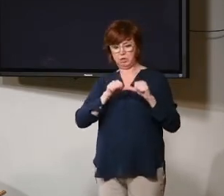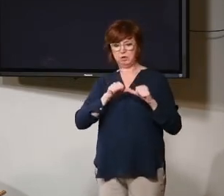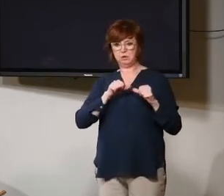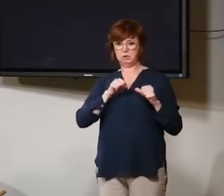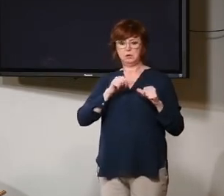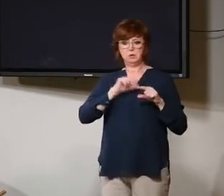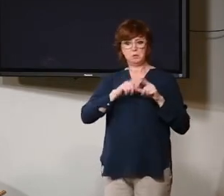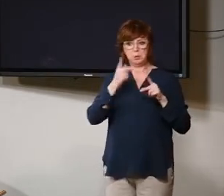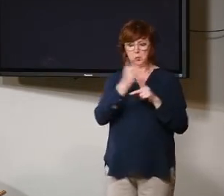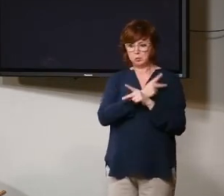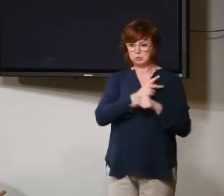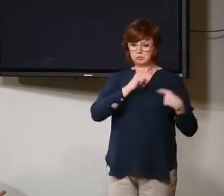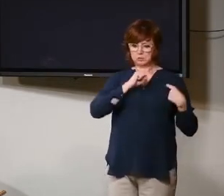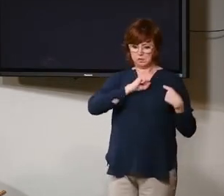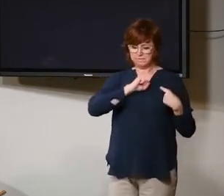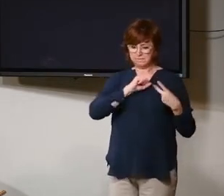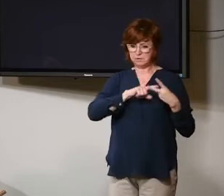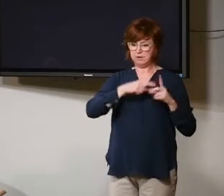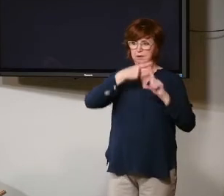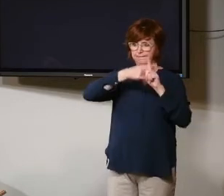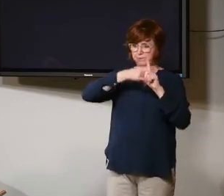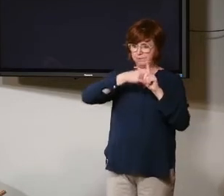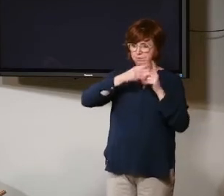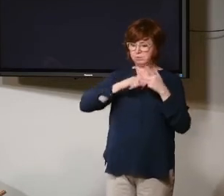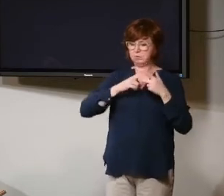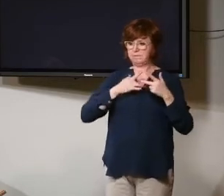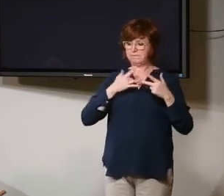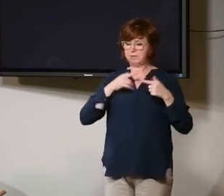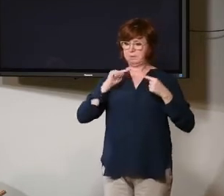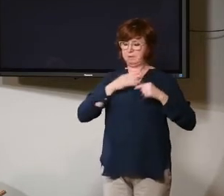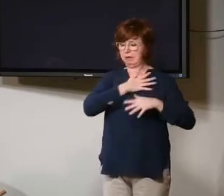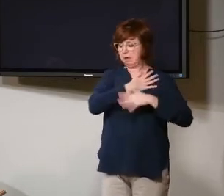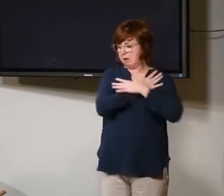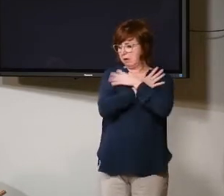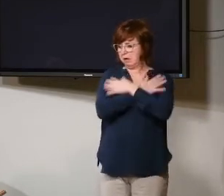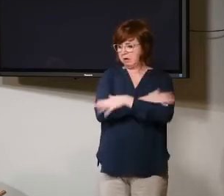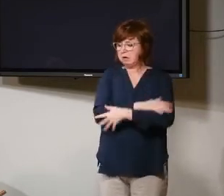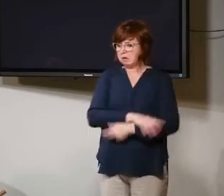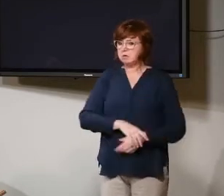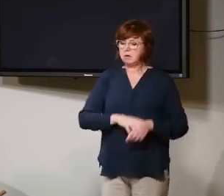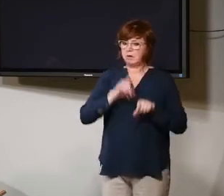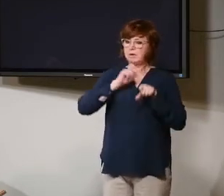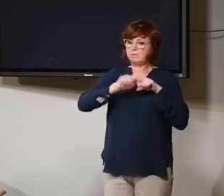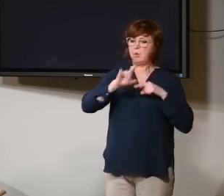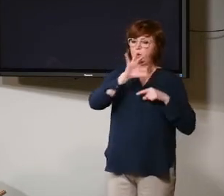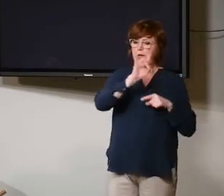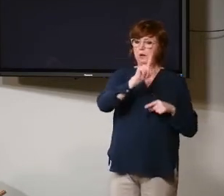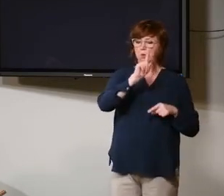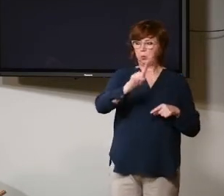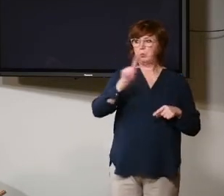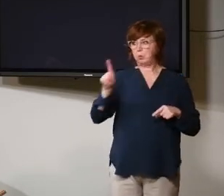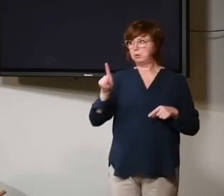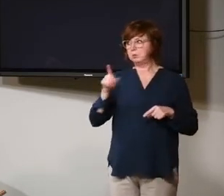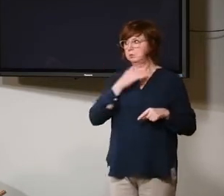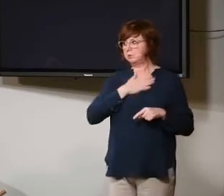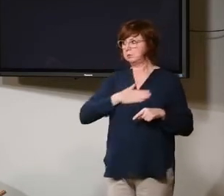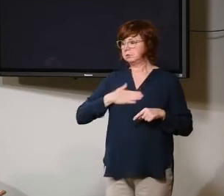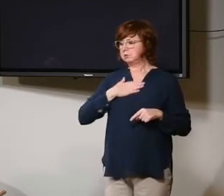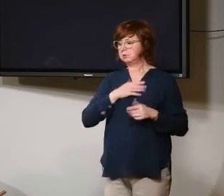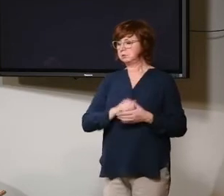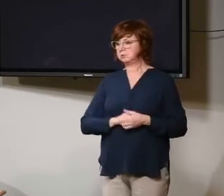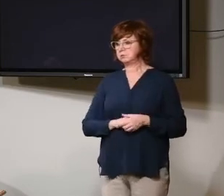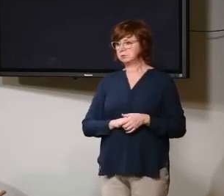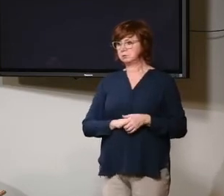pains, call Healthline, do the risk assessment tool, call Healthline. So automatically our testing is